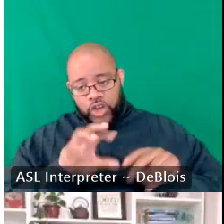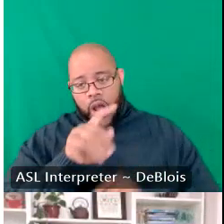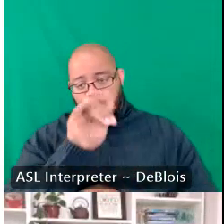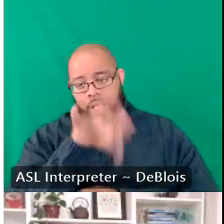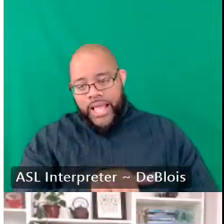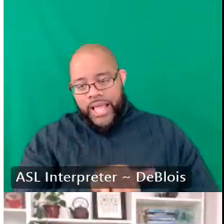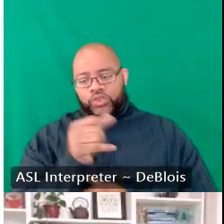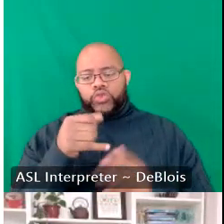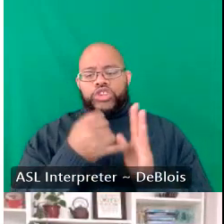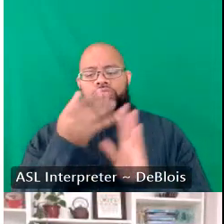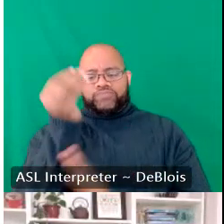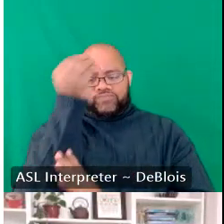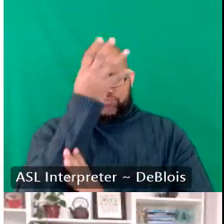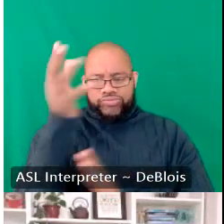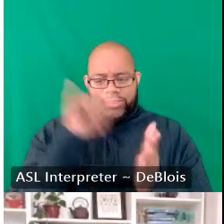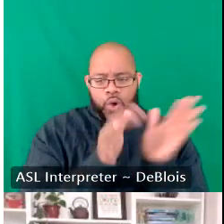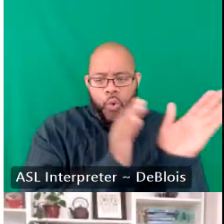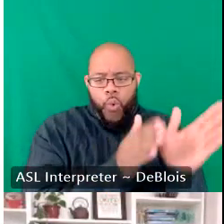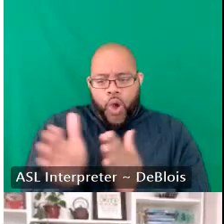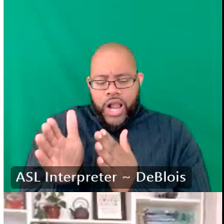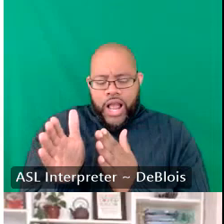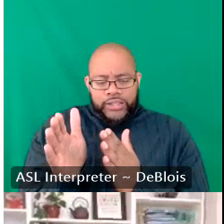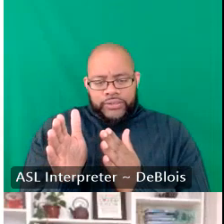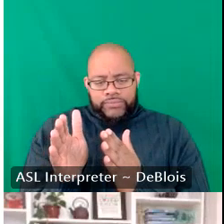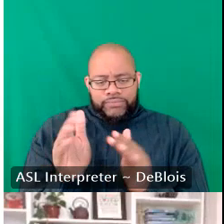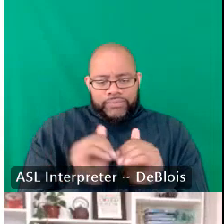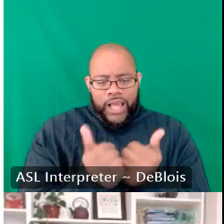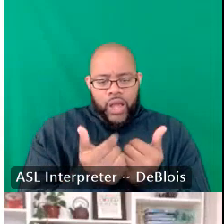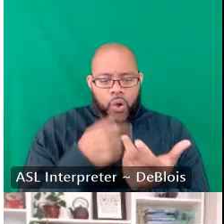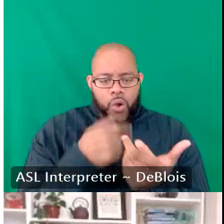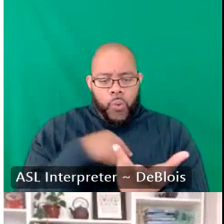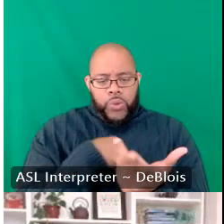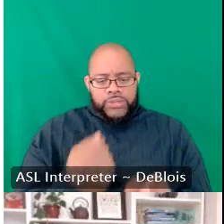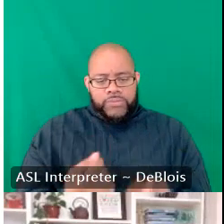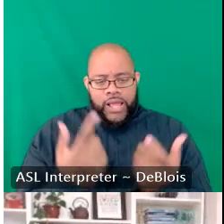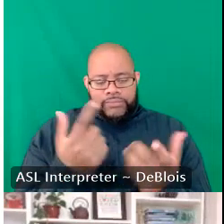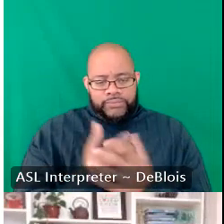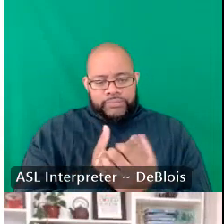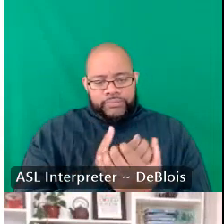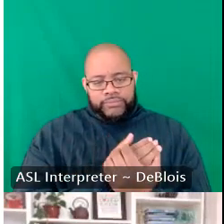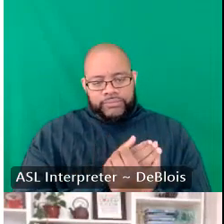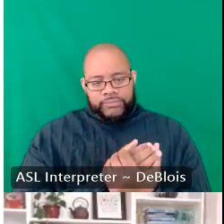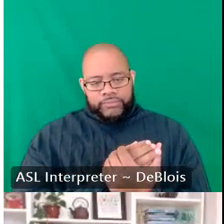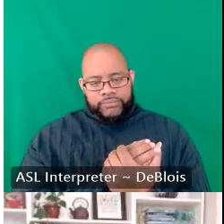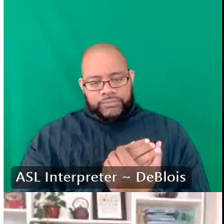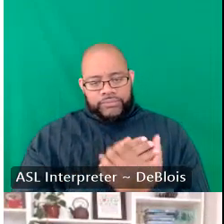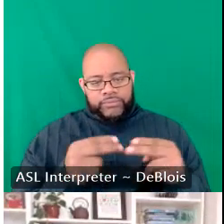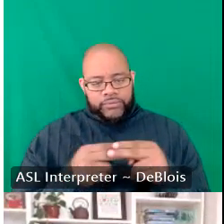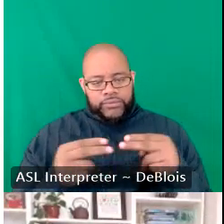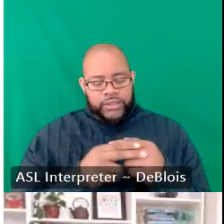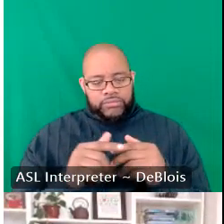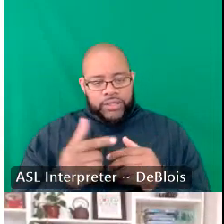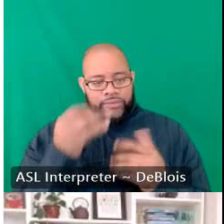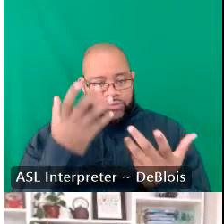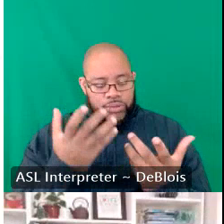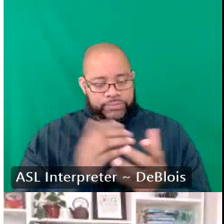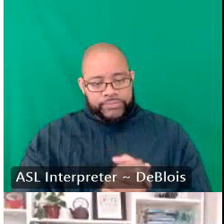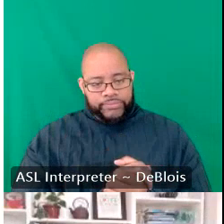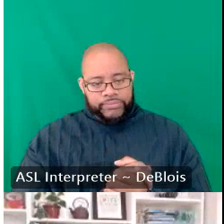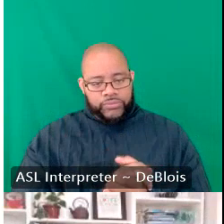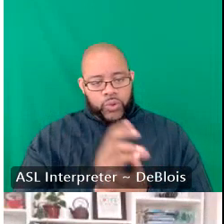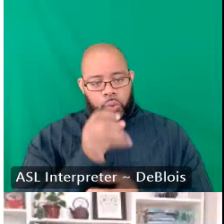just a note on this is organized in rough order of the way that we spend. Next slide, if you would. And